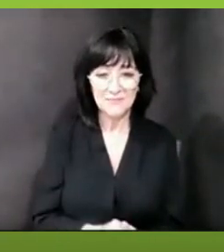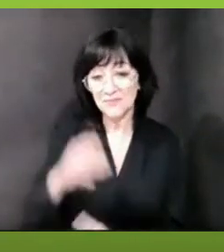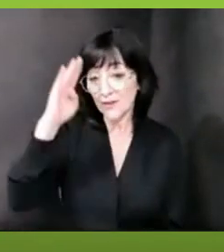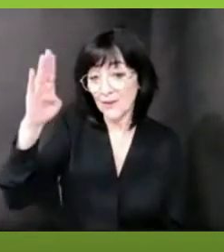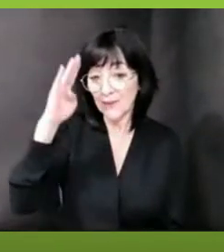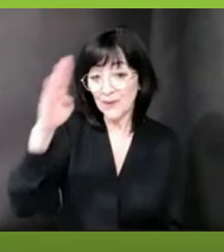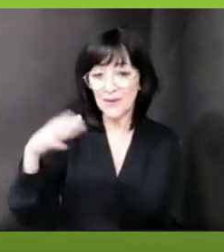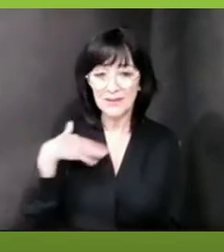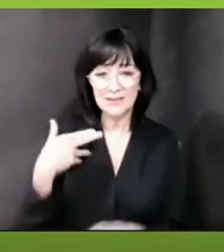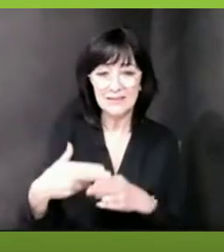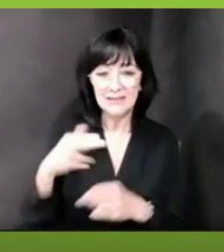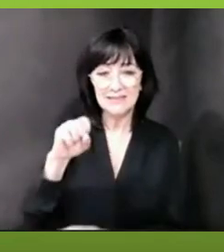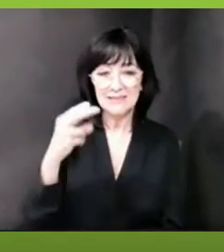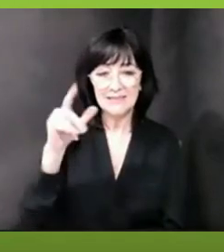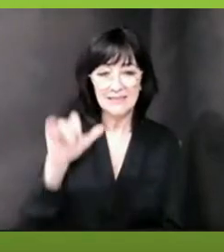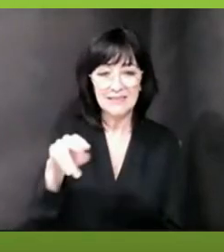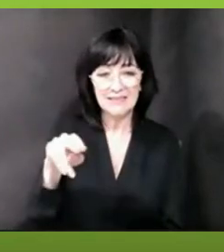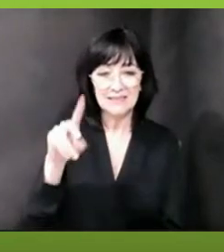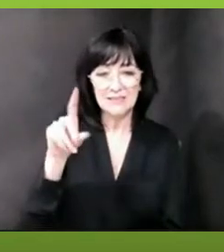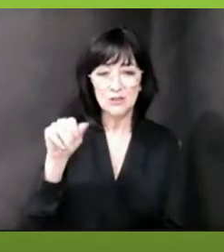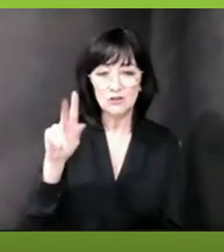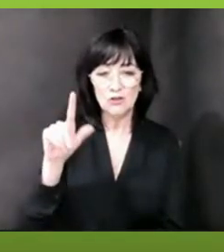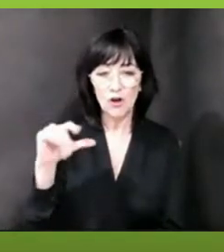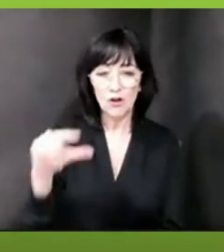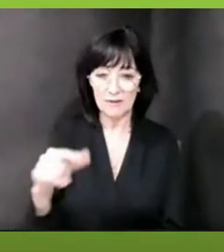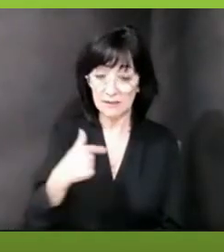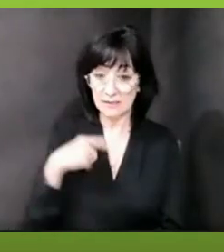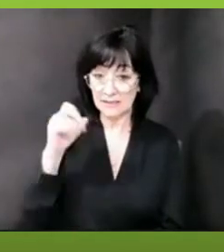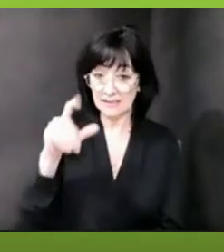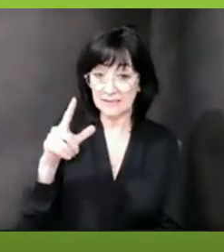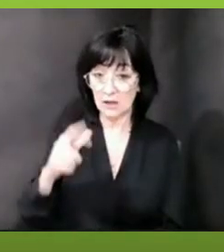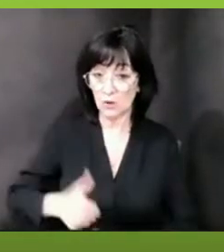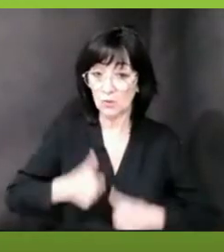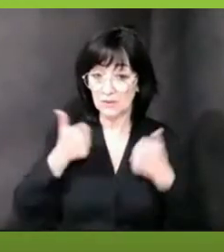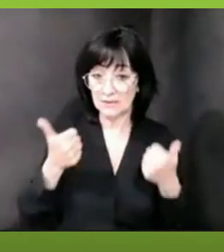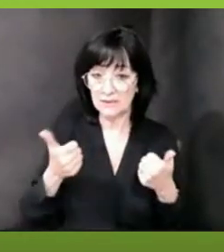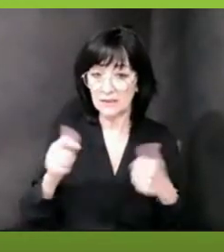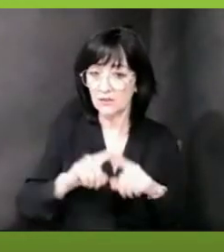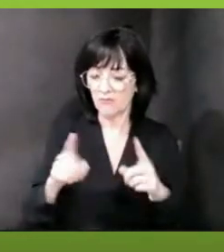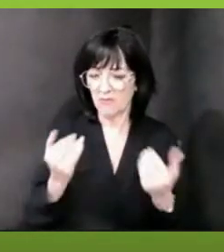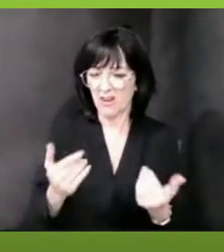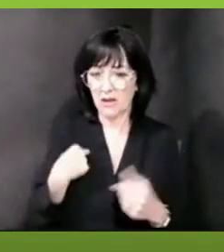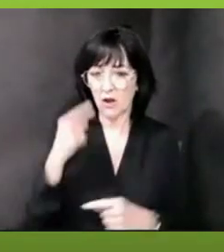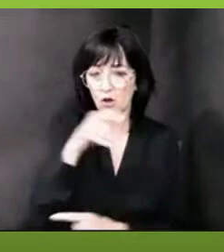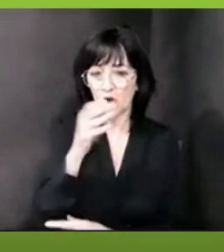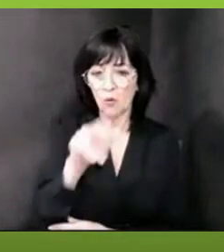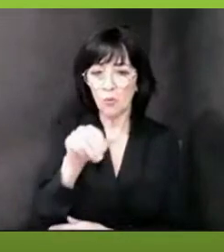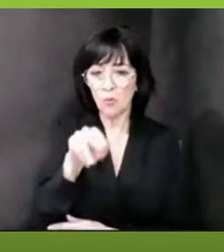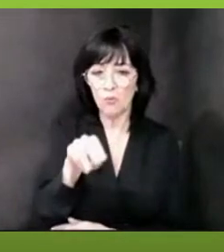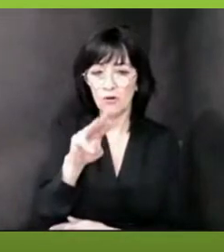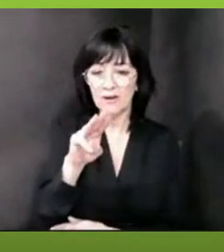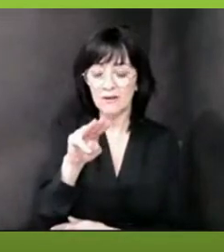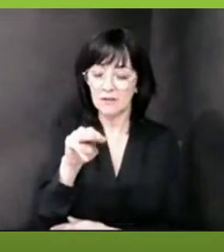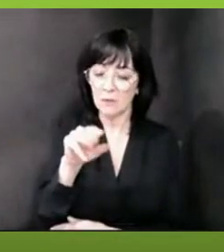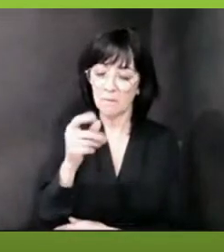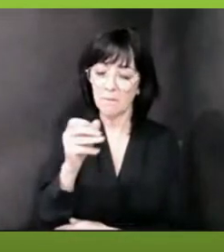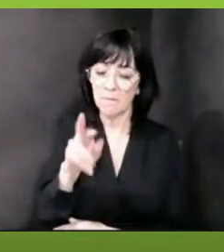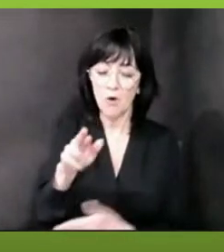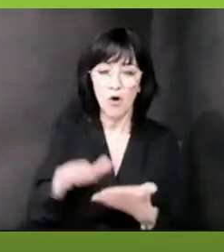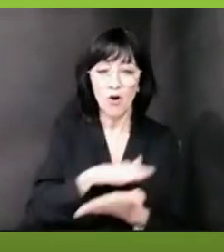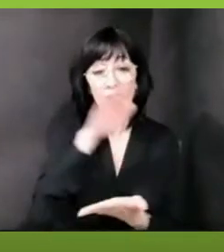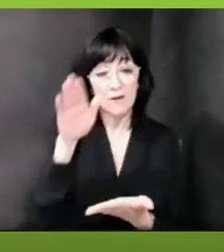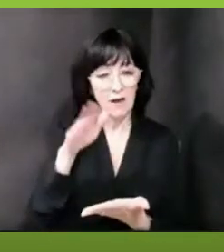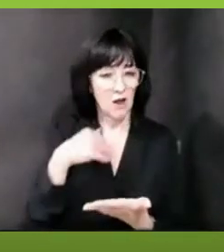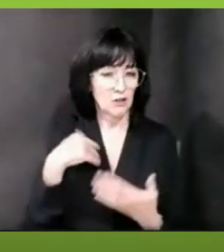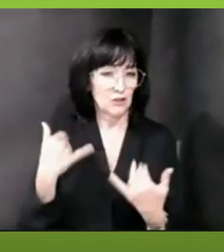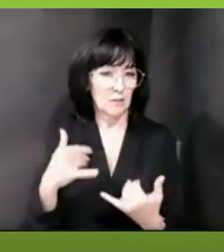Hello, my name is Ashlyn Darling. I'm a Delaware resident, but currently attending Bryn Mawr College as a first year, and I play on the field hockey team here,